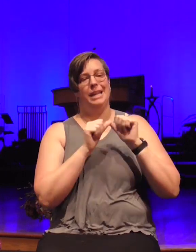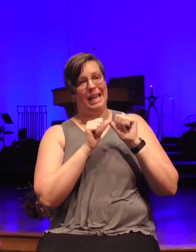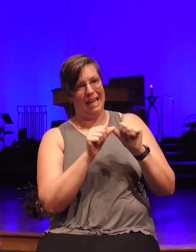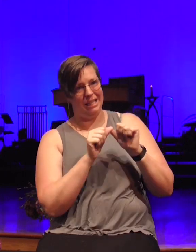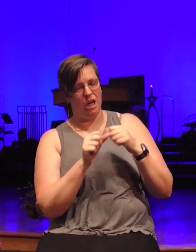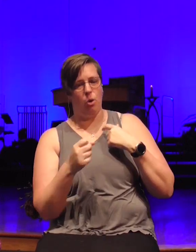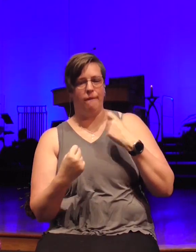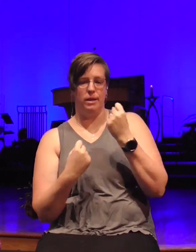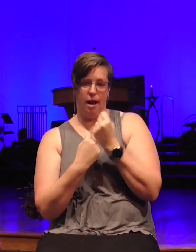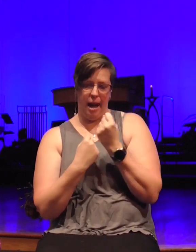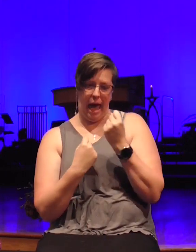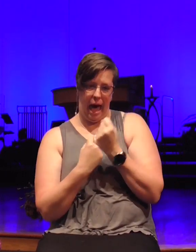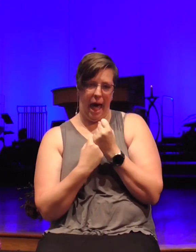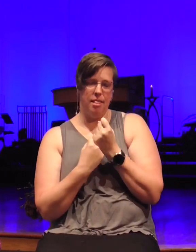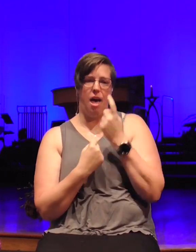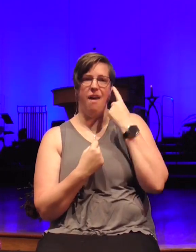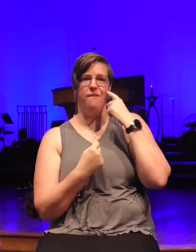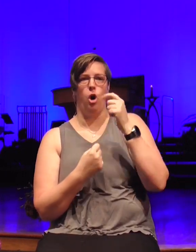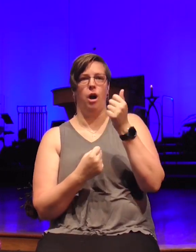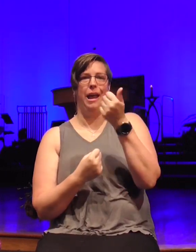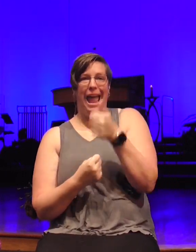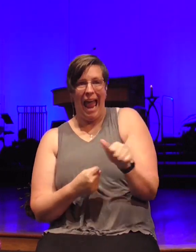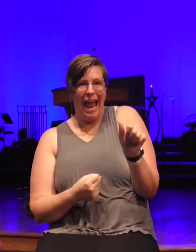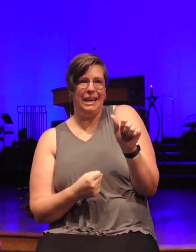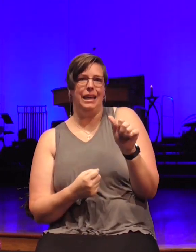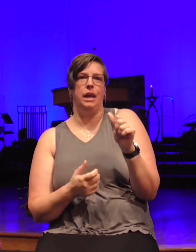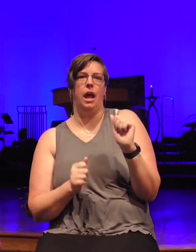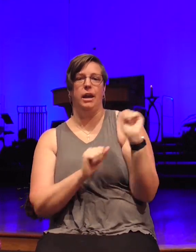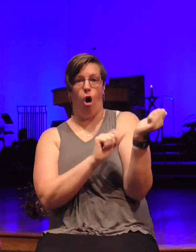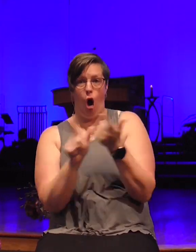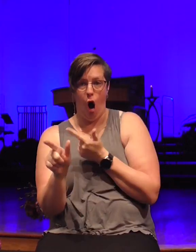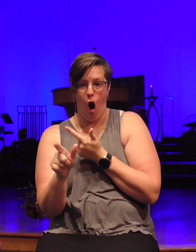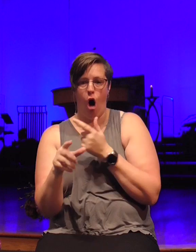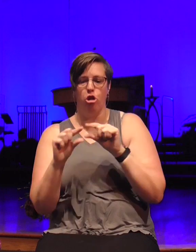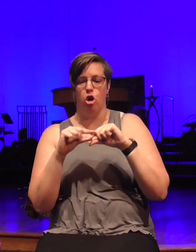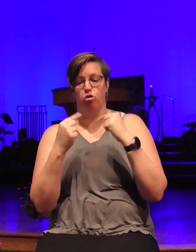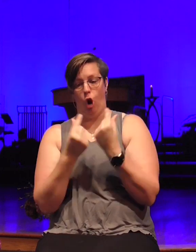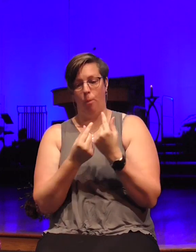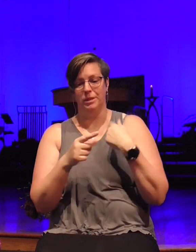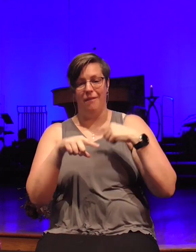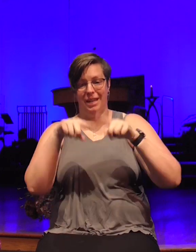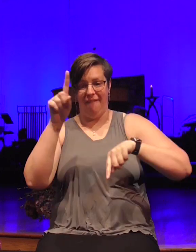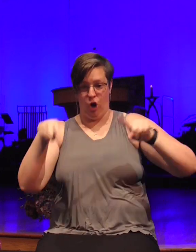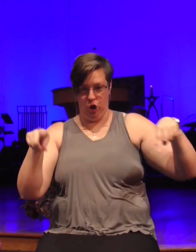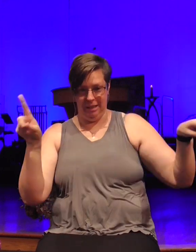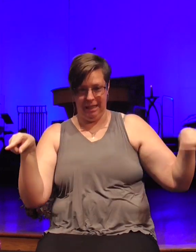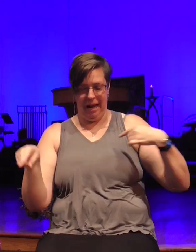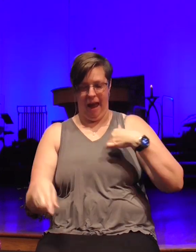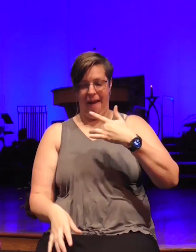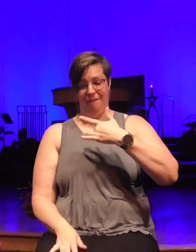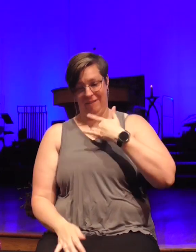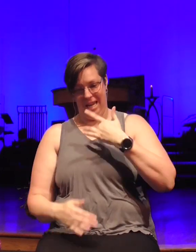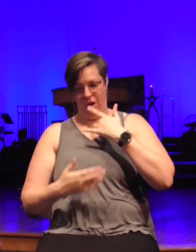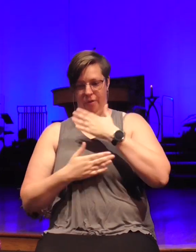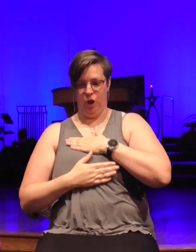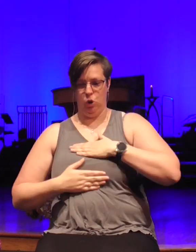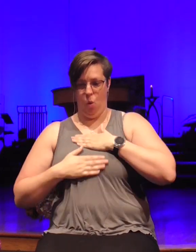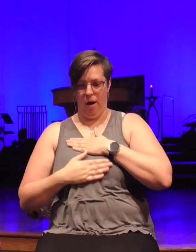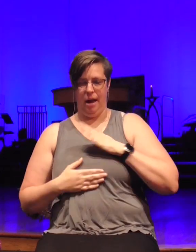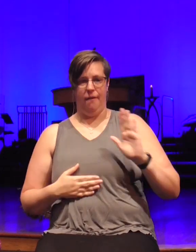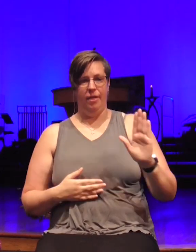ally for any and all groups of diversity that I feel the joy of